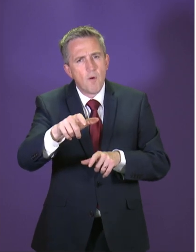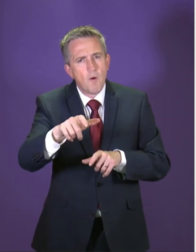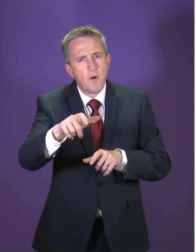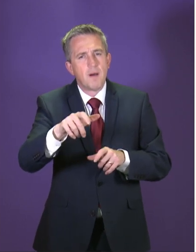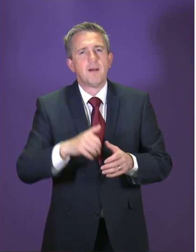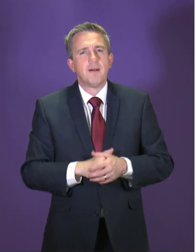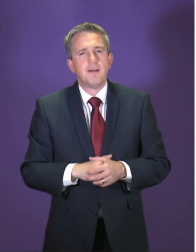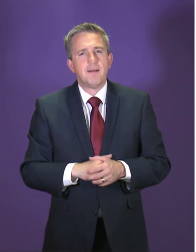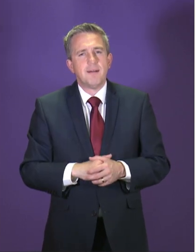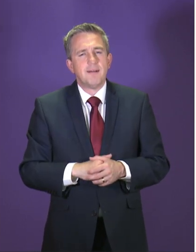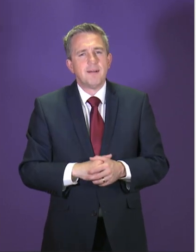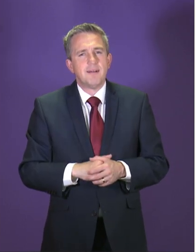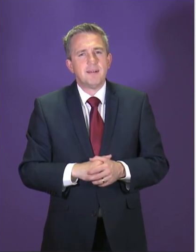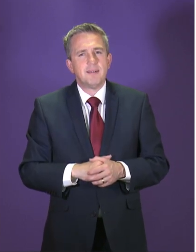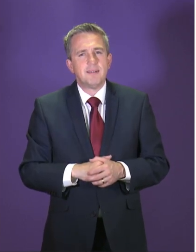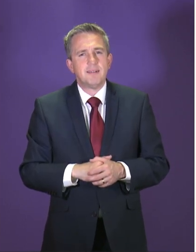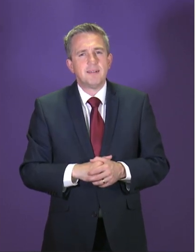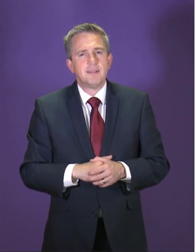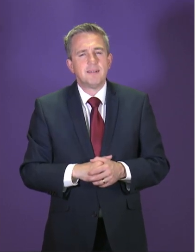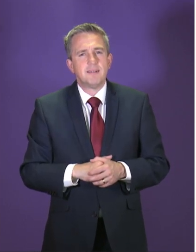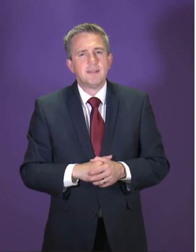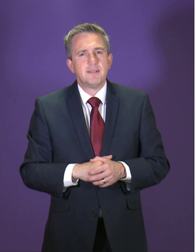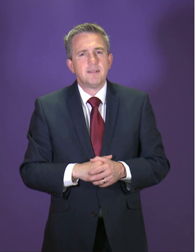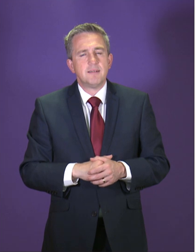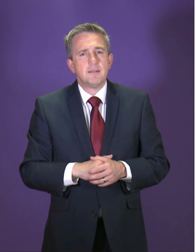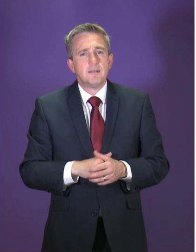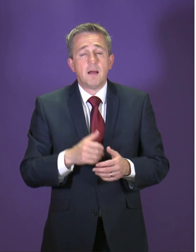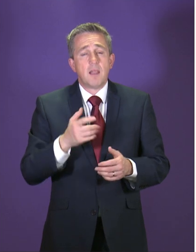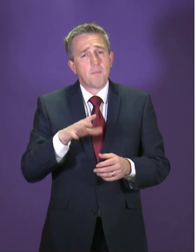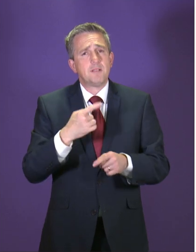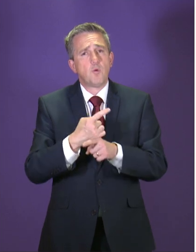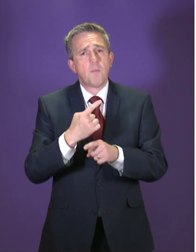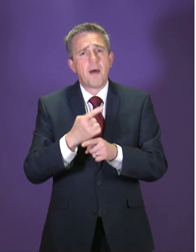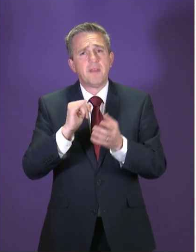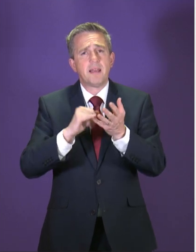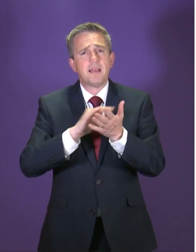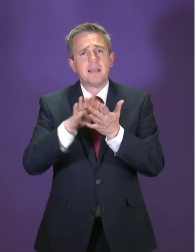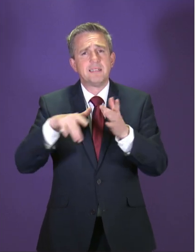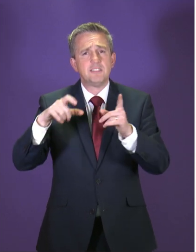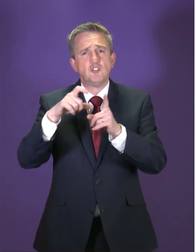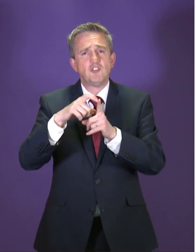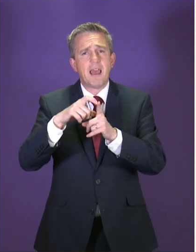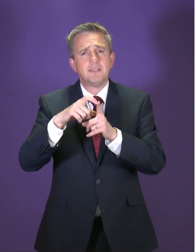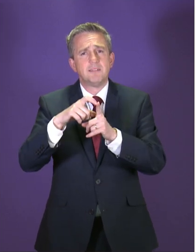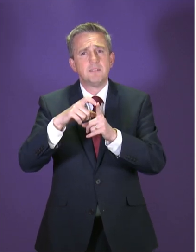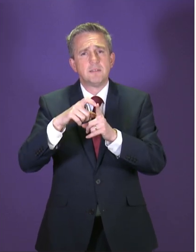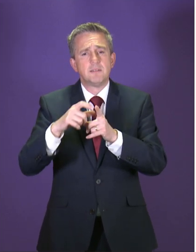which leads me to also maybe talking a little bit about the shed, and I maybe we can point